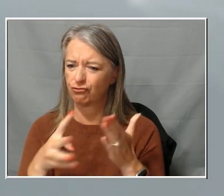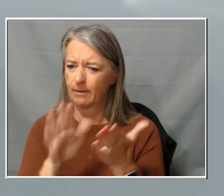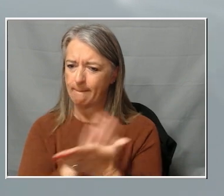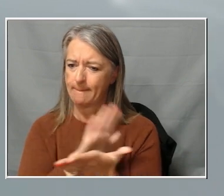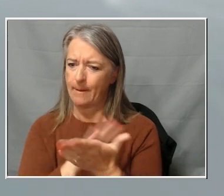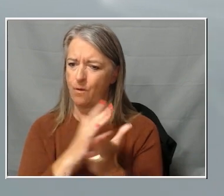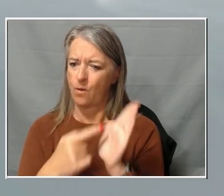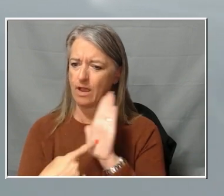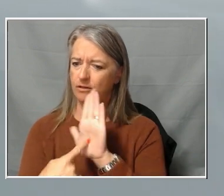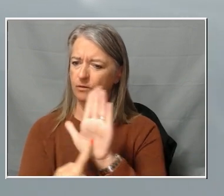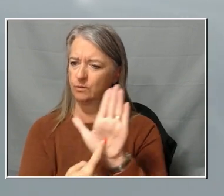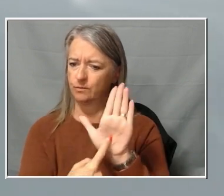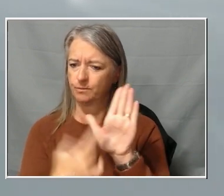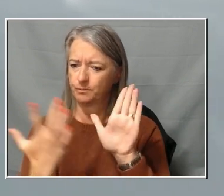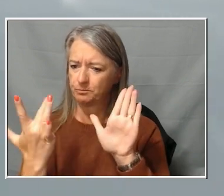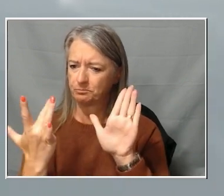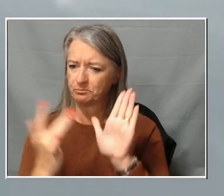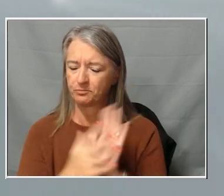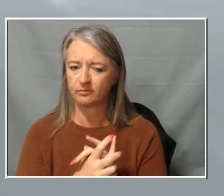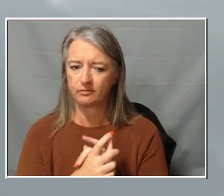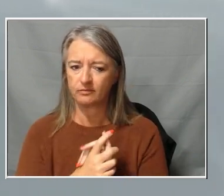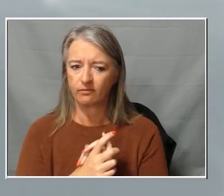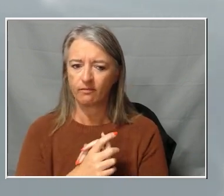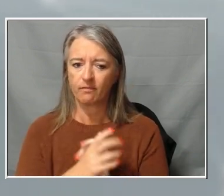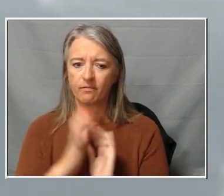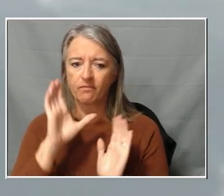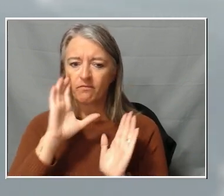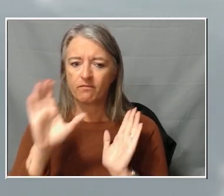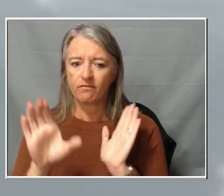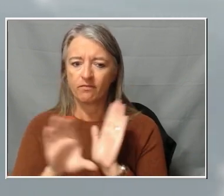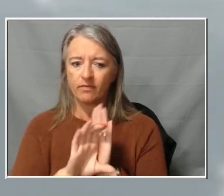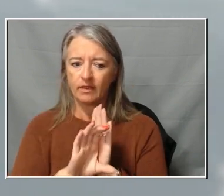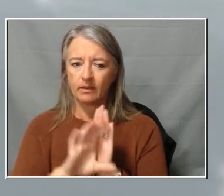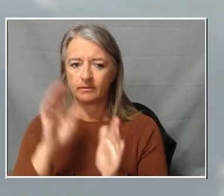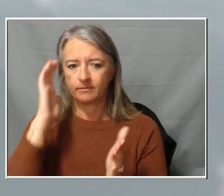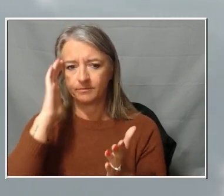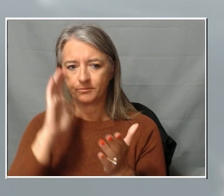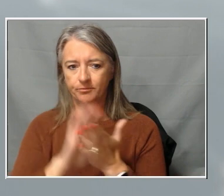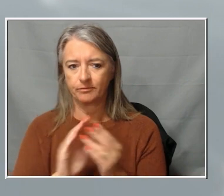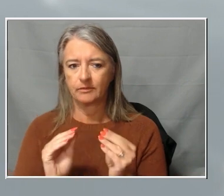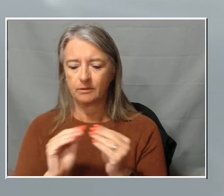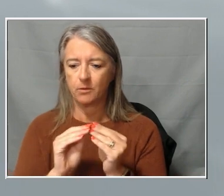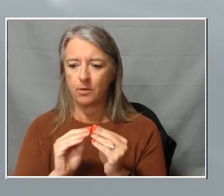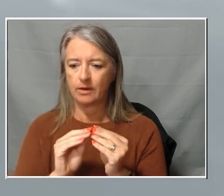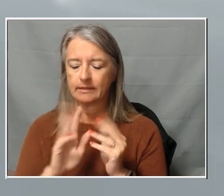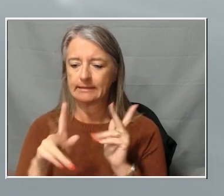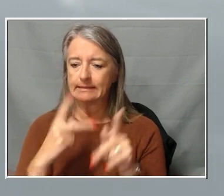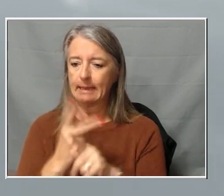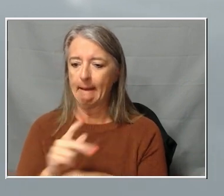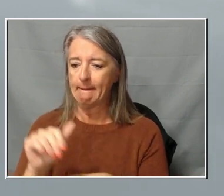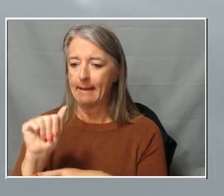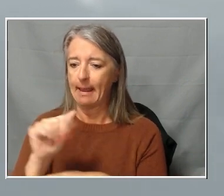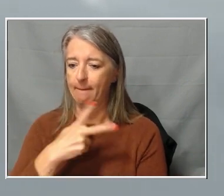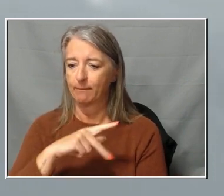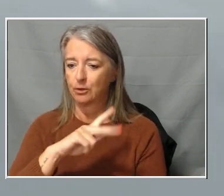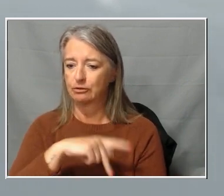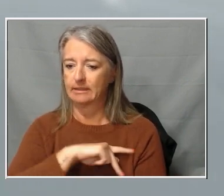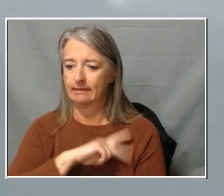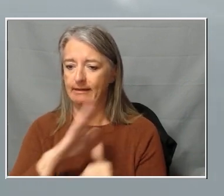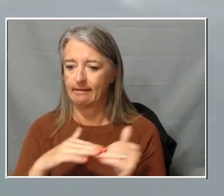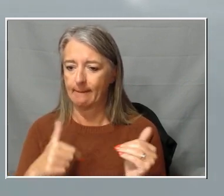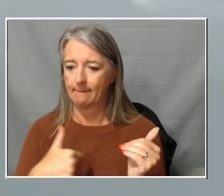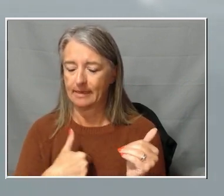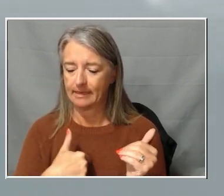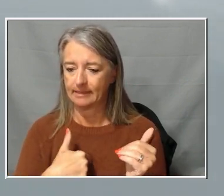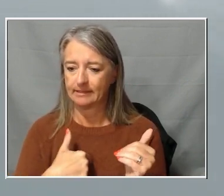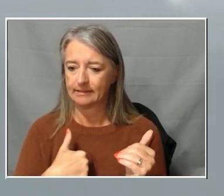up. Yeah, so this picture, my husband is much more type A than I am, and so